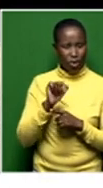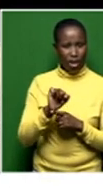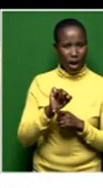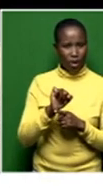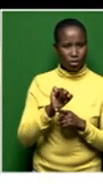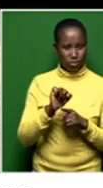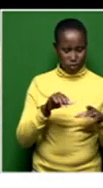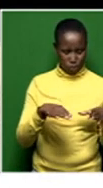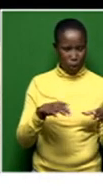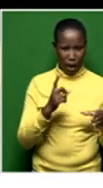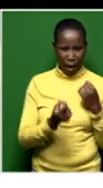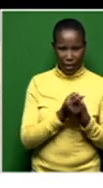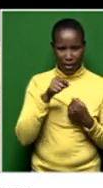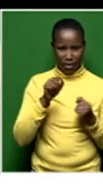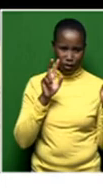wrong?